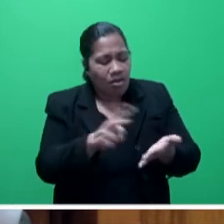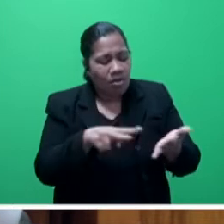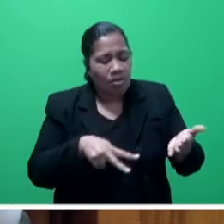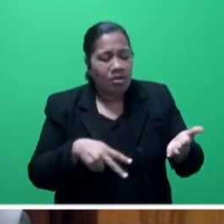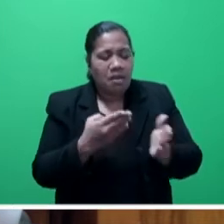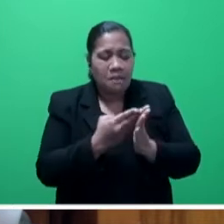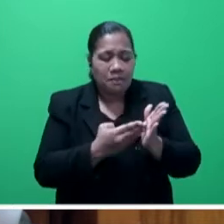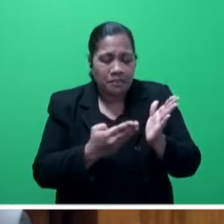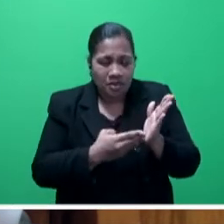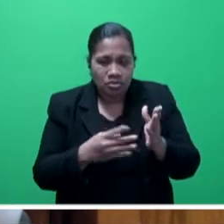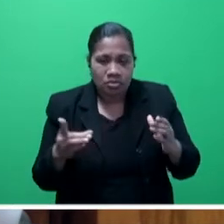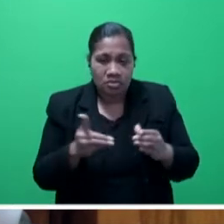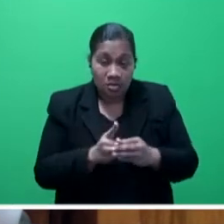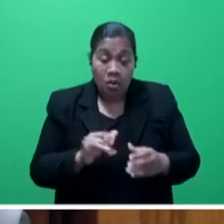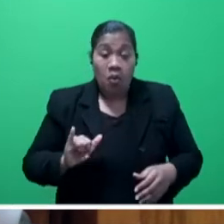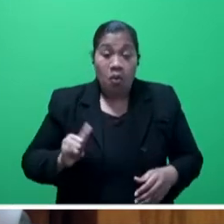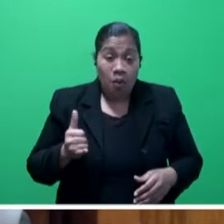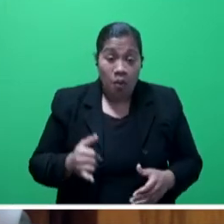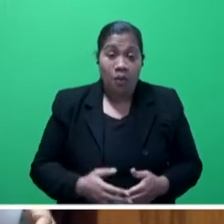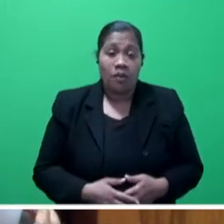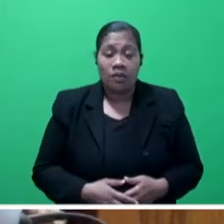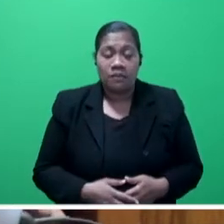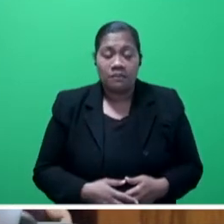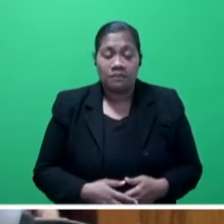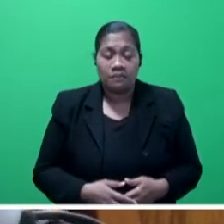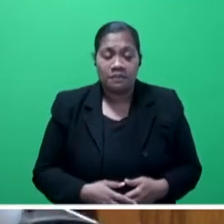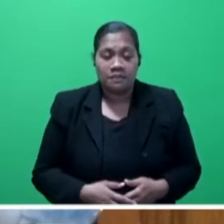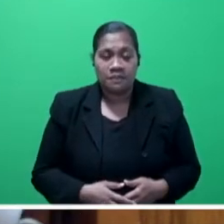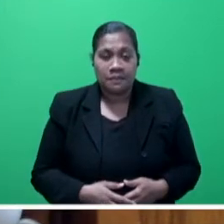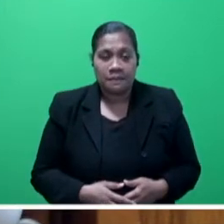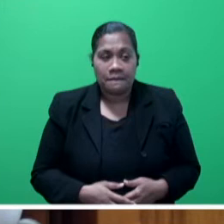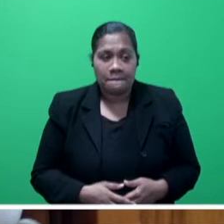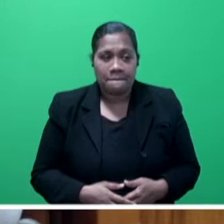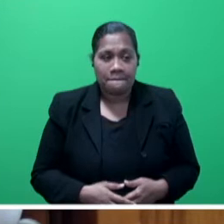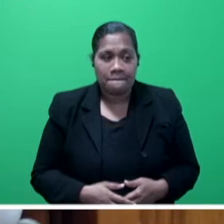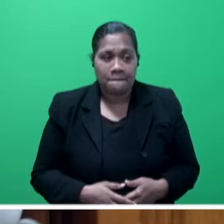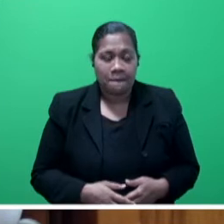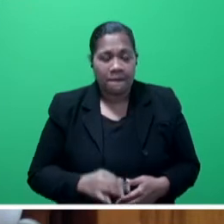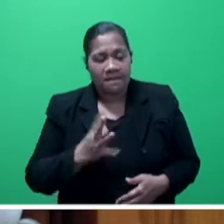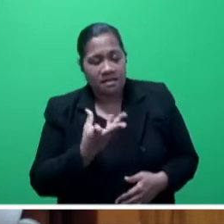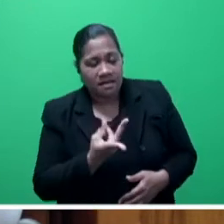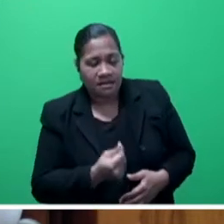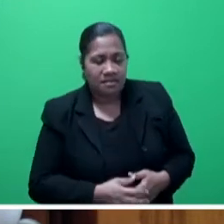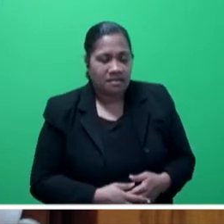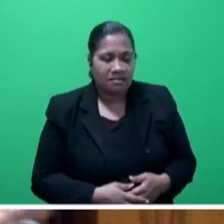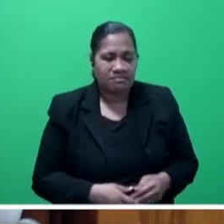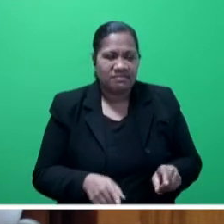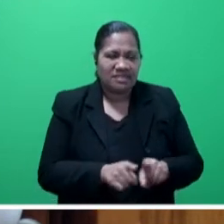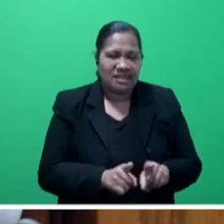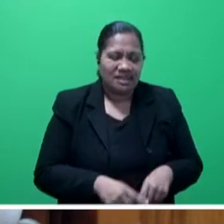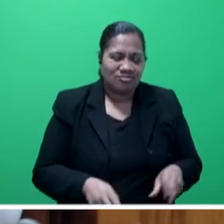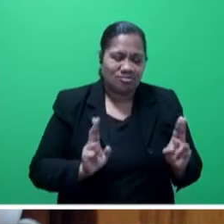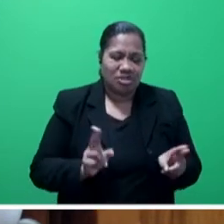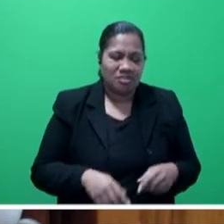budget document, or, Mr. Speaker, say, they are getting into the normal bandwagon of just opposing anything